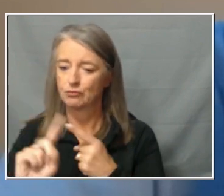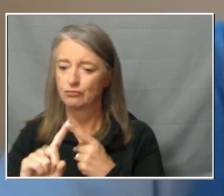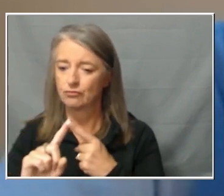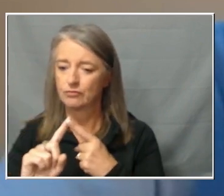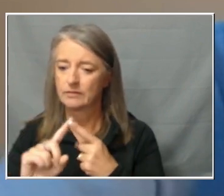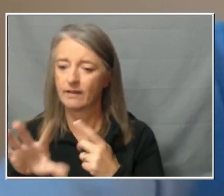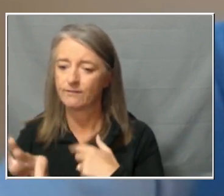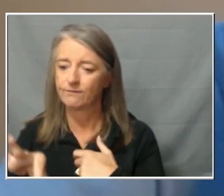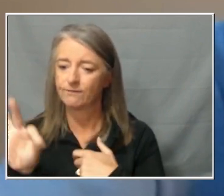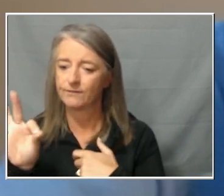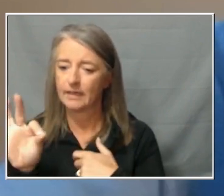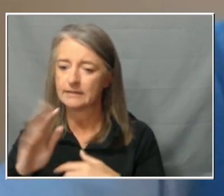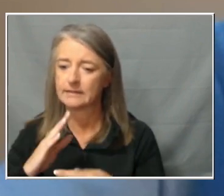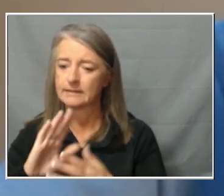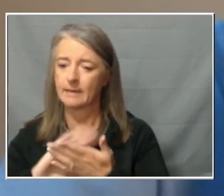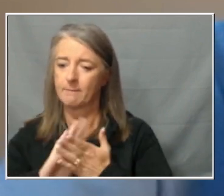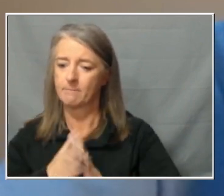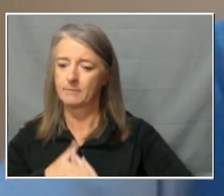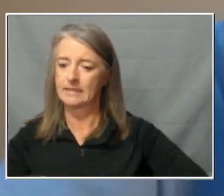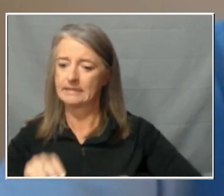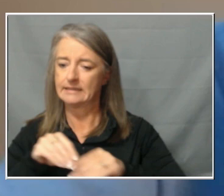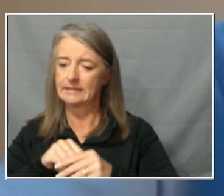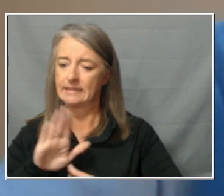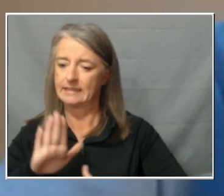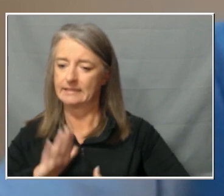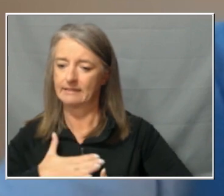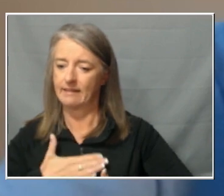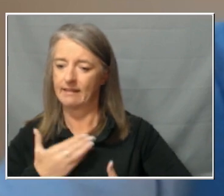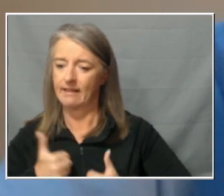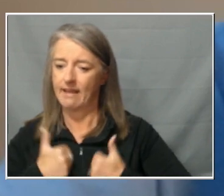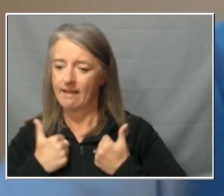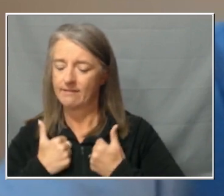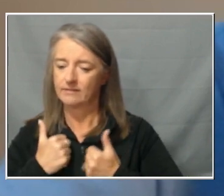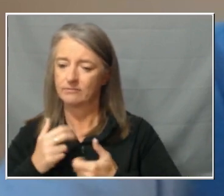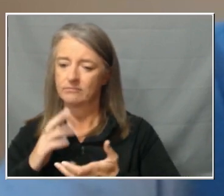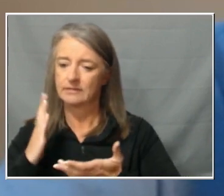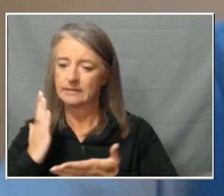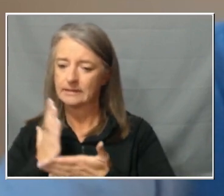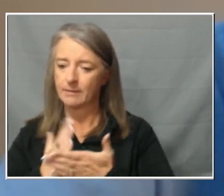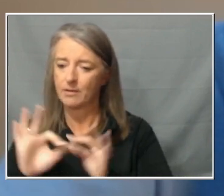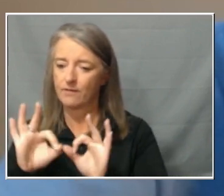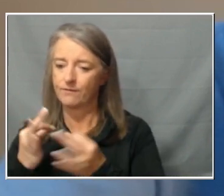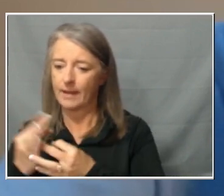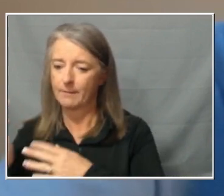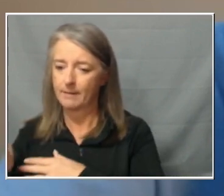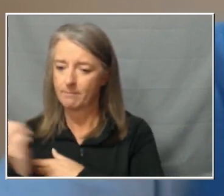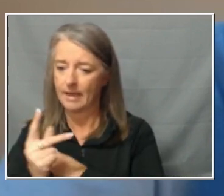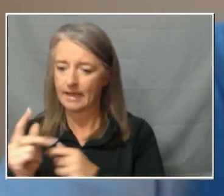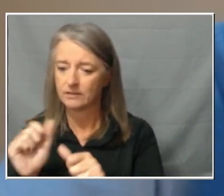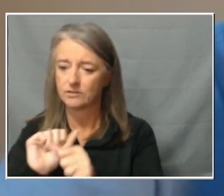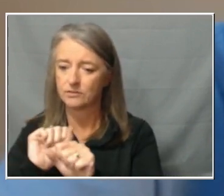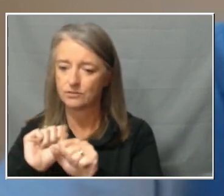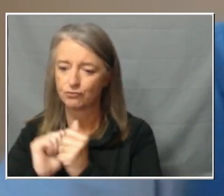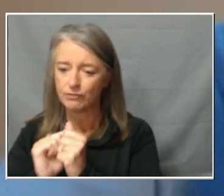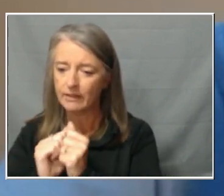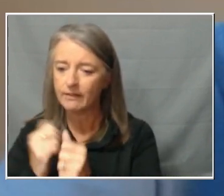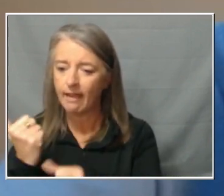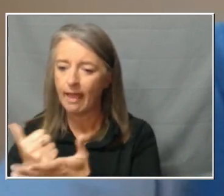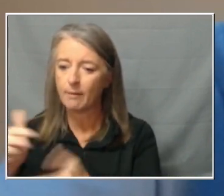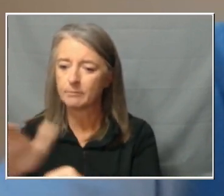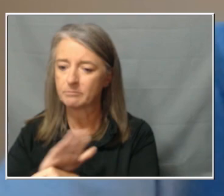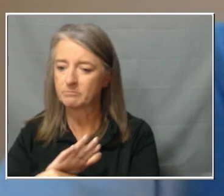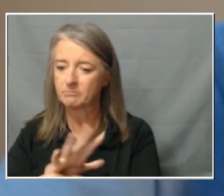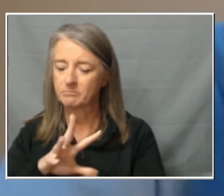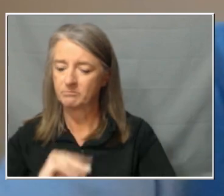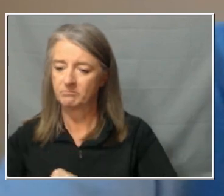to find some peace in his life, to put some of those puzzle pieces back together that complete him.